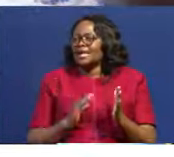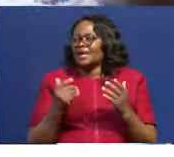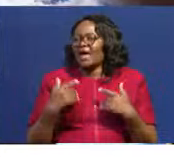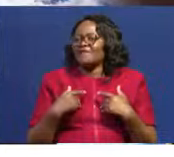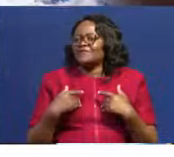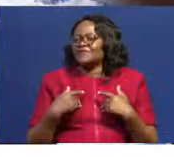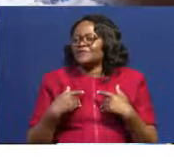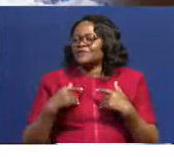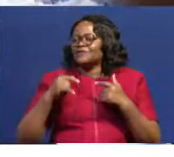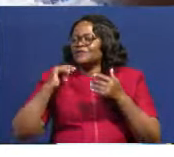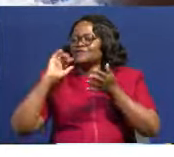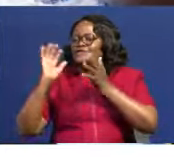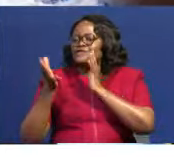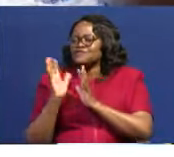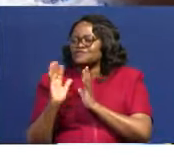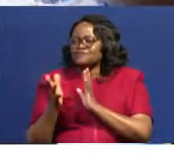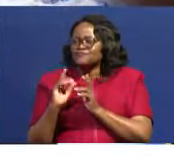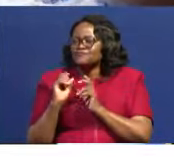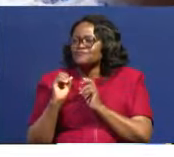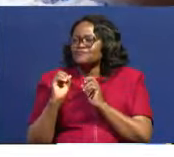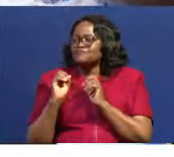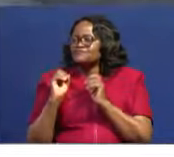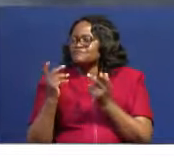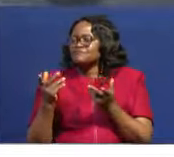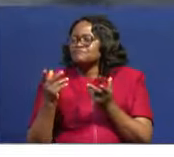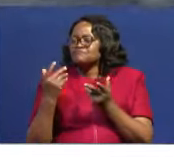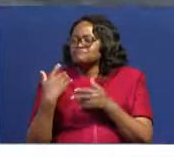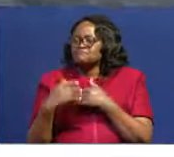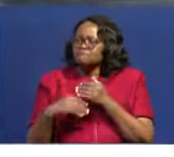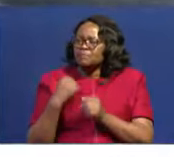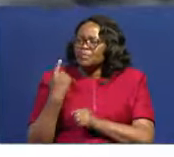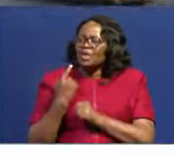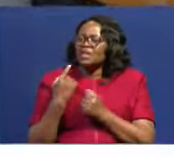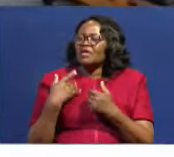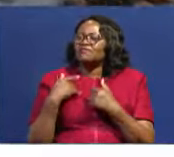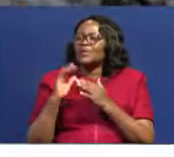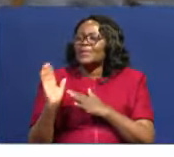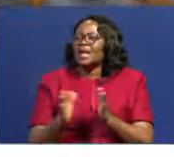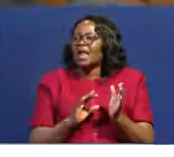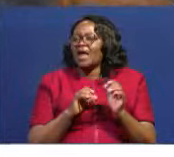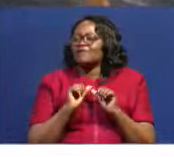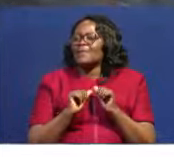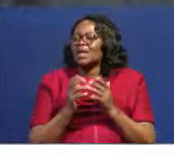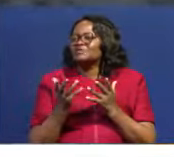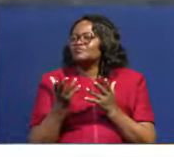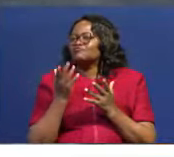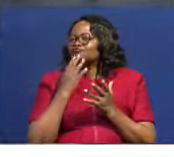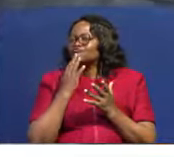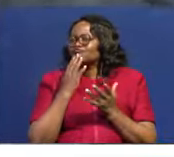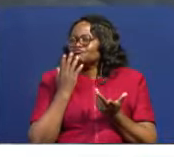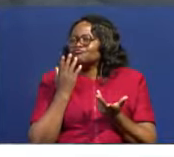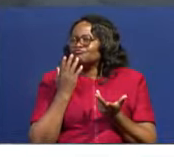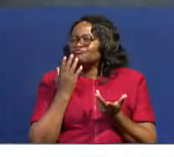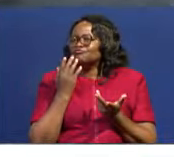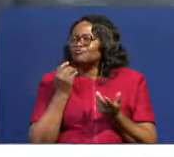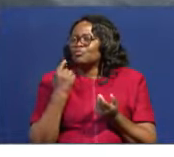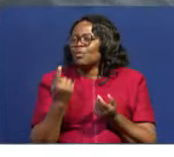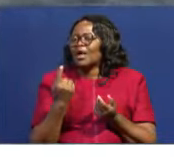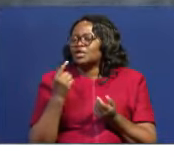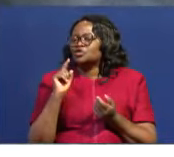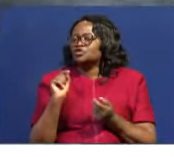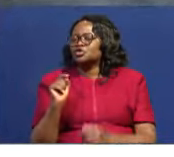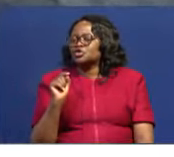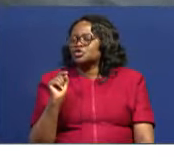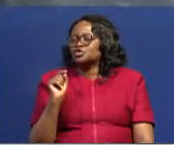has an estimated, in terms of just the infrastructure alone, the whole plan has an estimated nini of 1